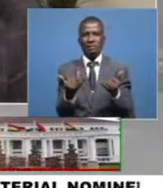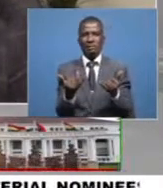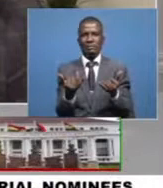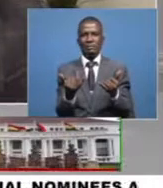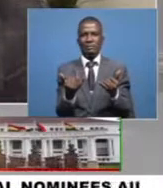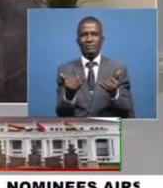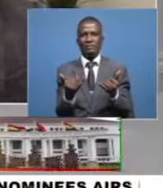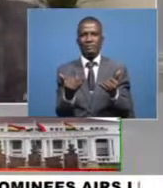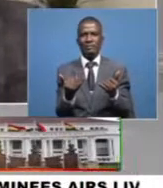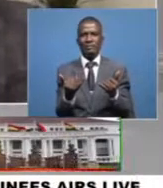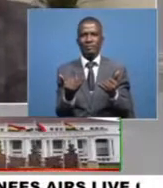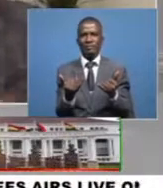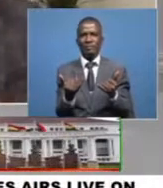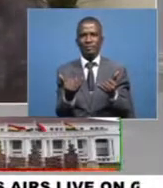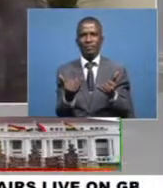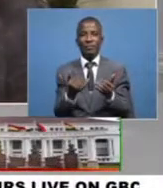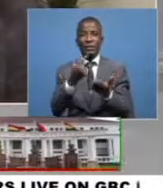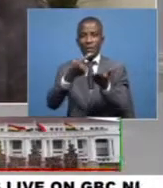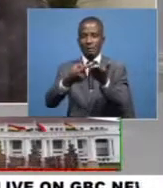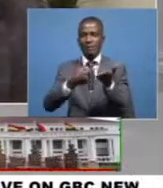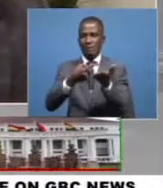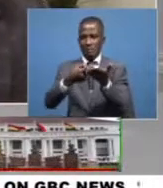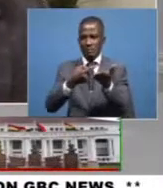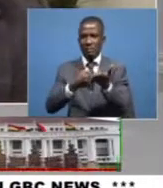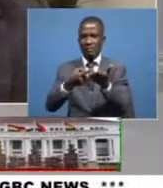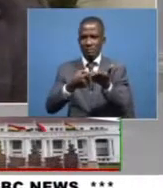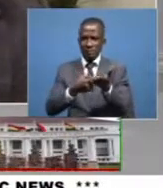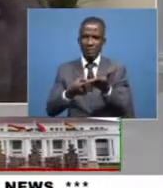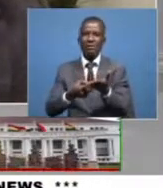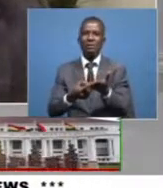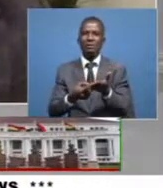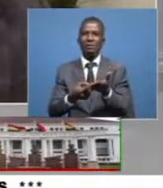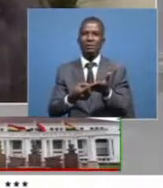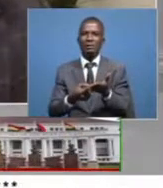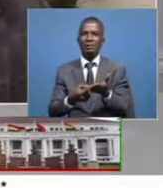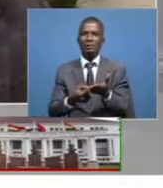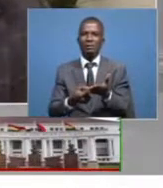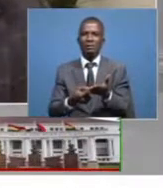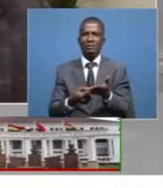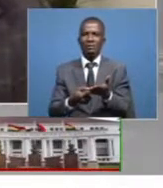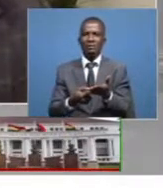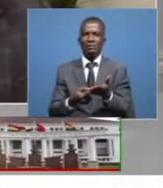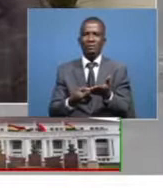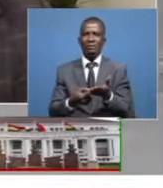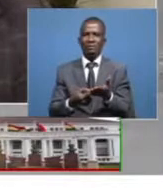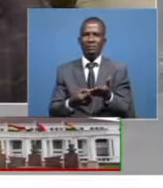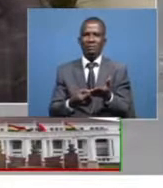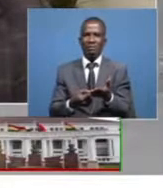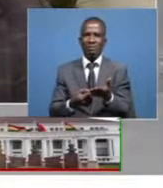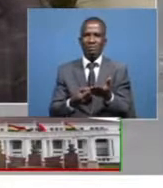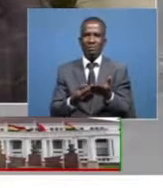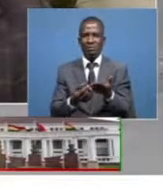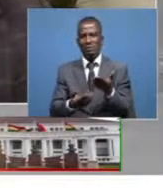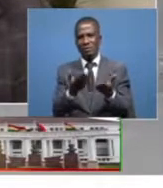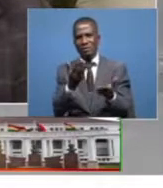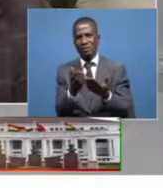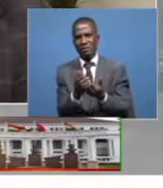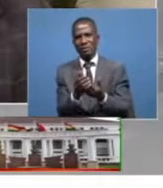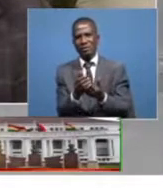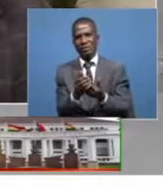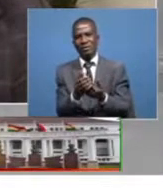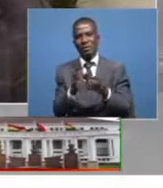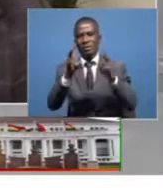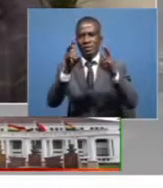so it's a discussion of subpoena, what a subpoena is. And even it goes beyond that to even the issue